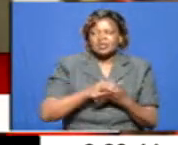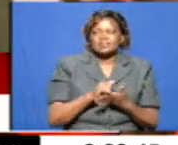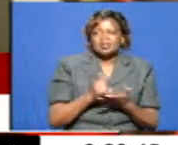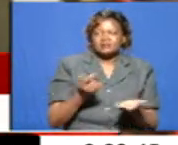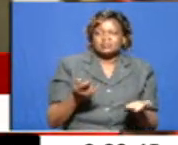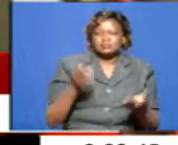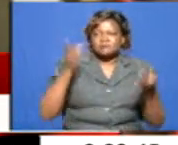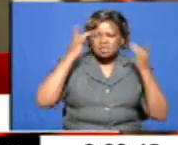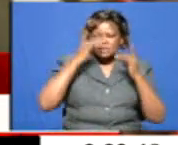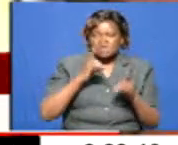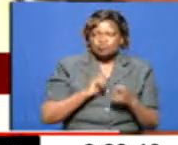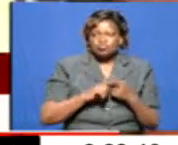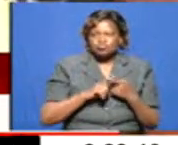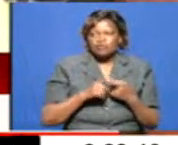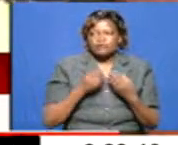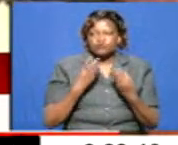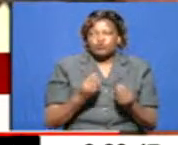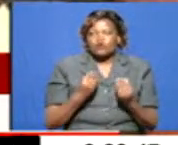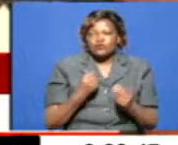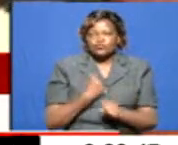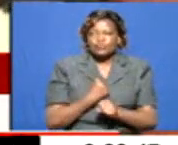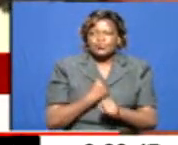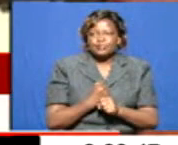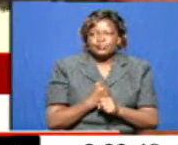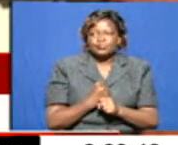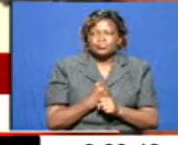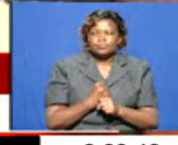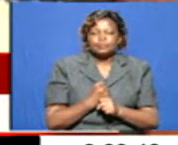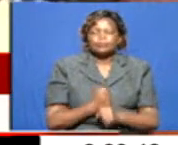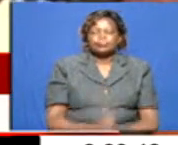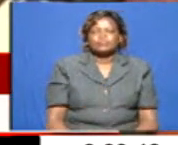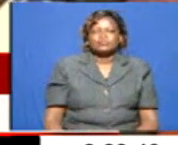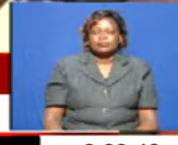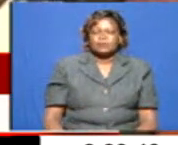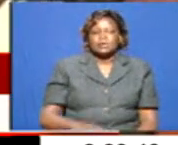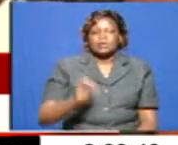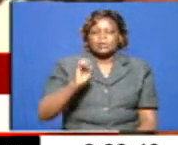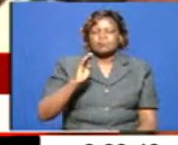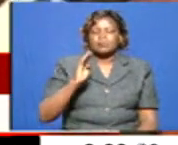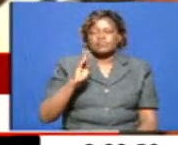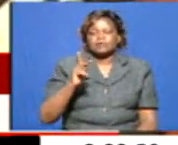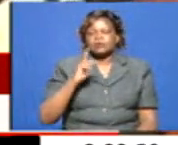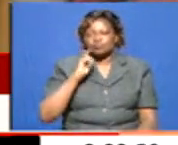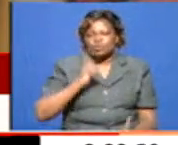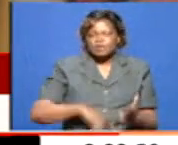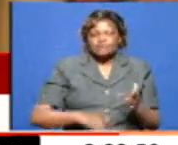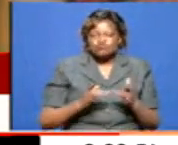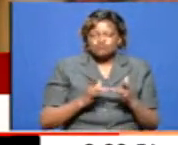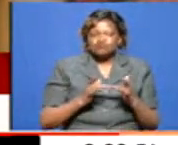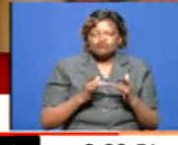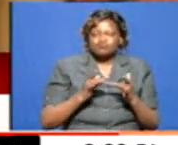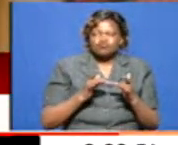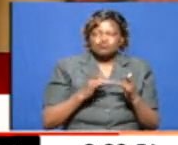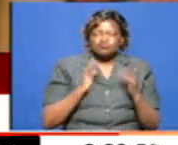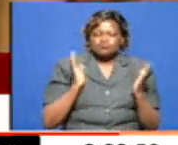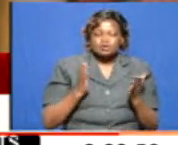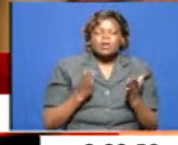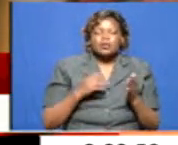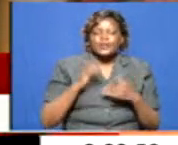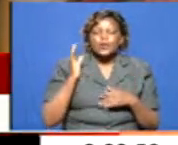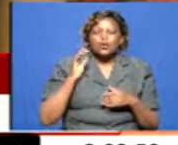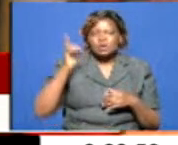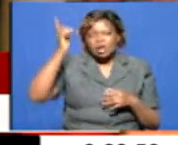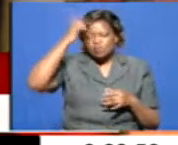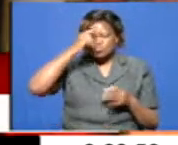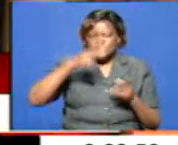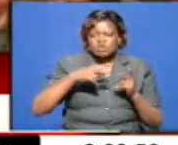for softer careers. The Engineers Board of Kenya says it has launched an online portal to encourage more graduate engineers to register,